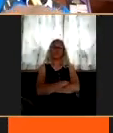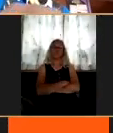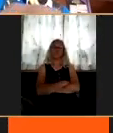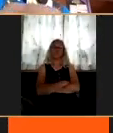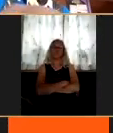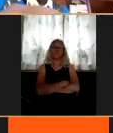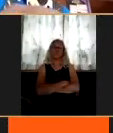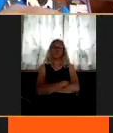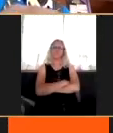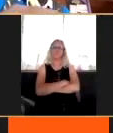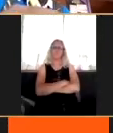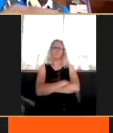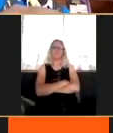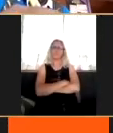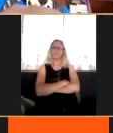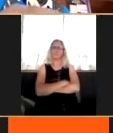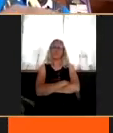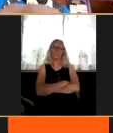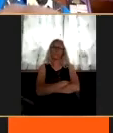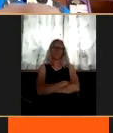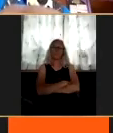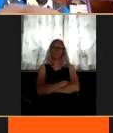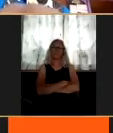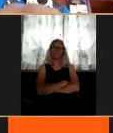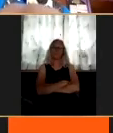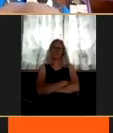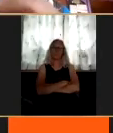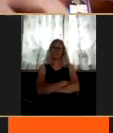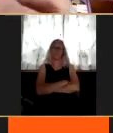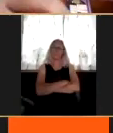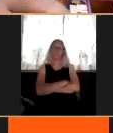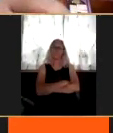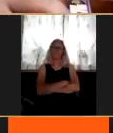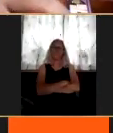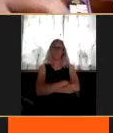Purpose gives you, why am I here?